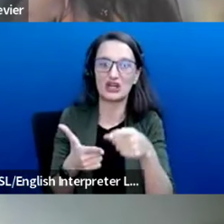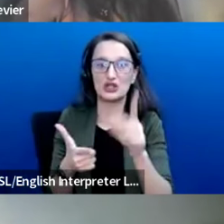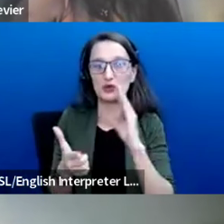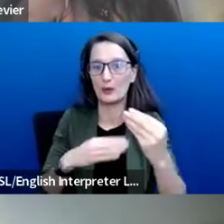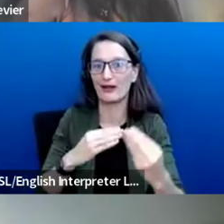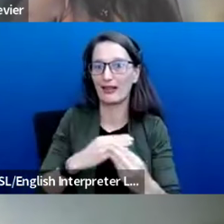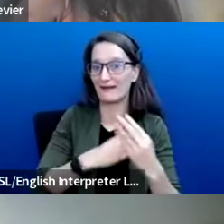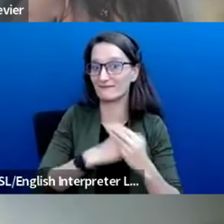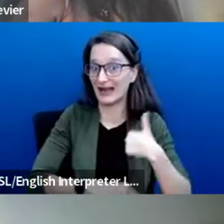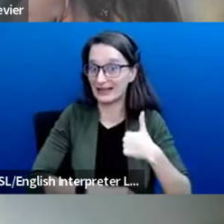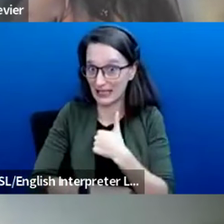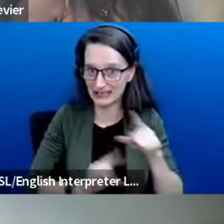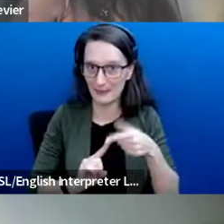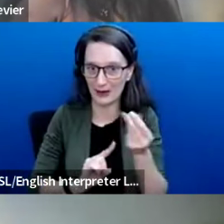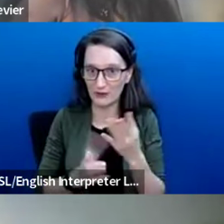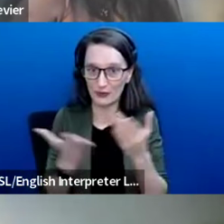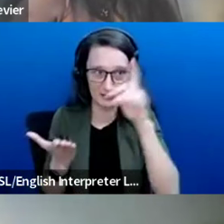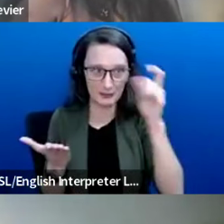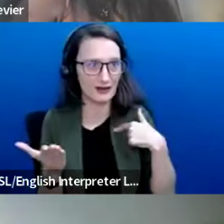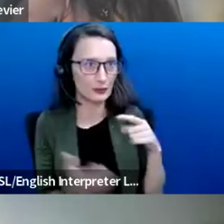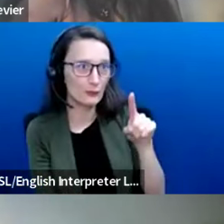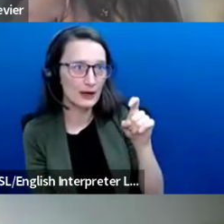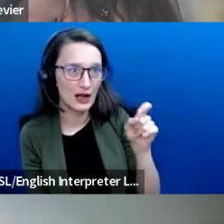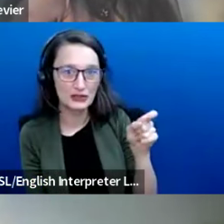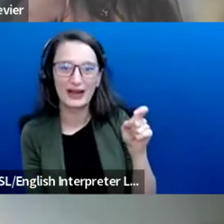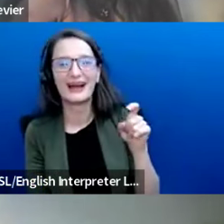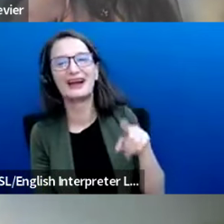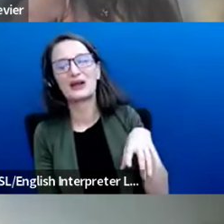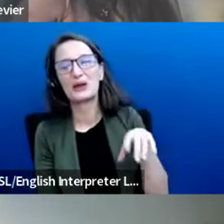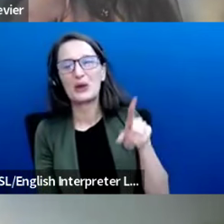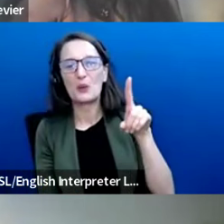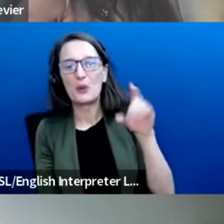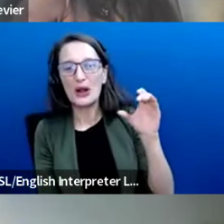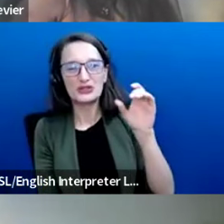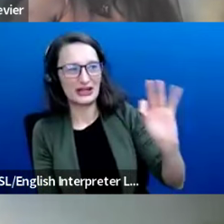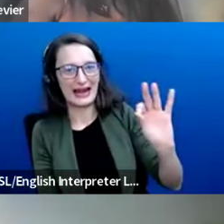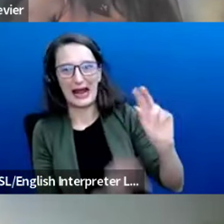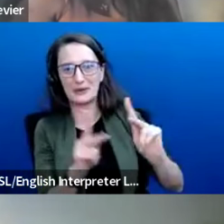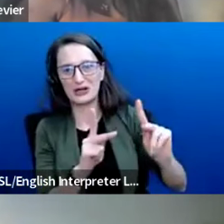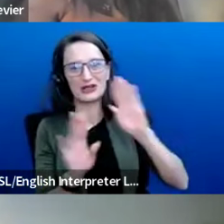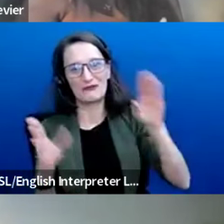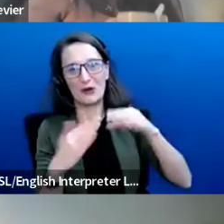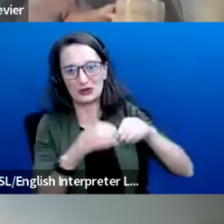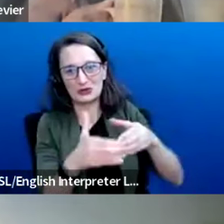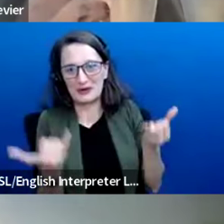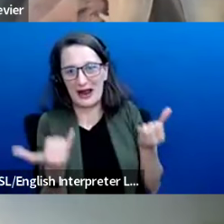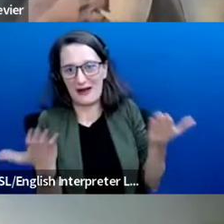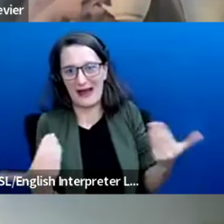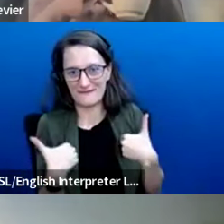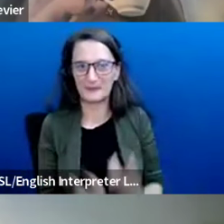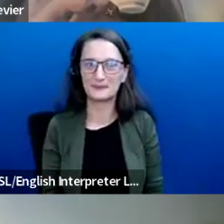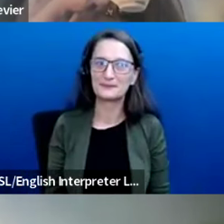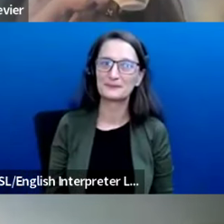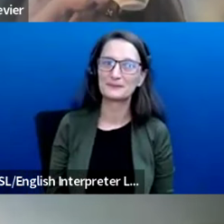since we have a 109 person focus group. Michelle, I'm going to share my screen with the service. This is the one that you haven't seen